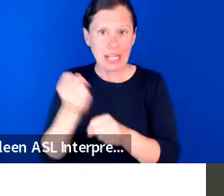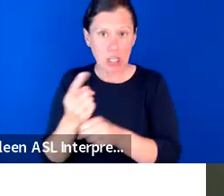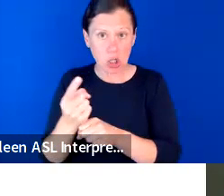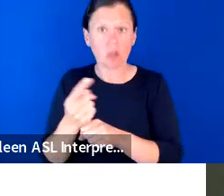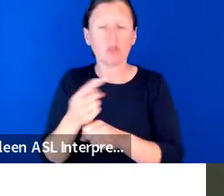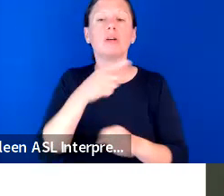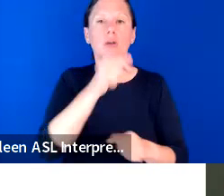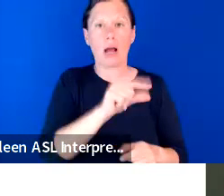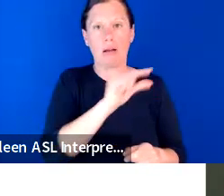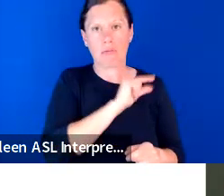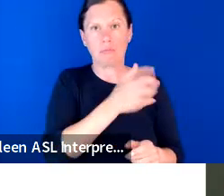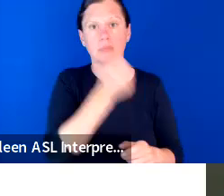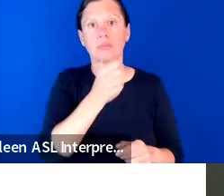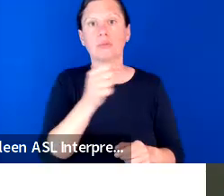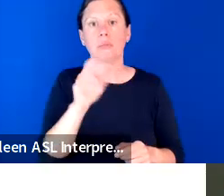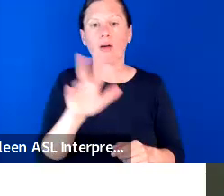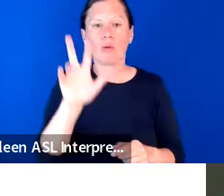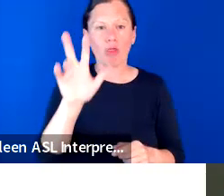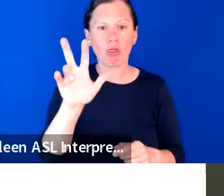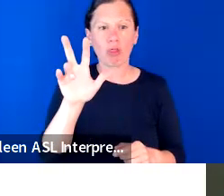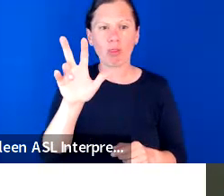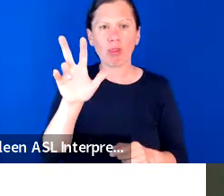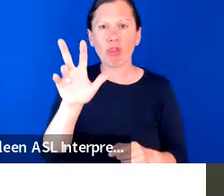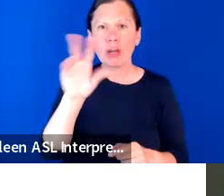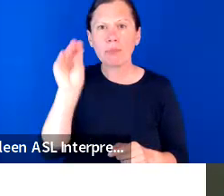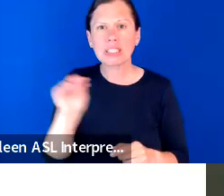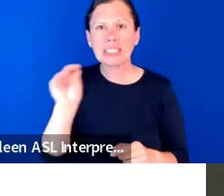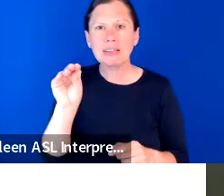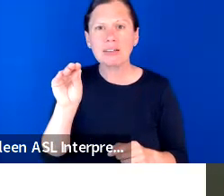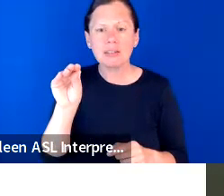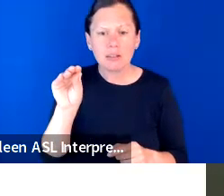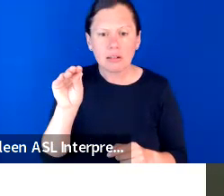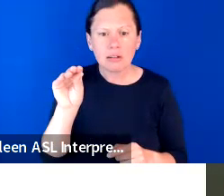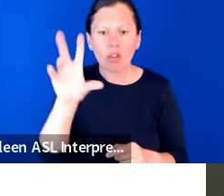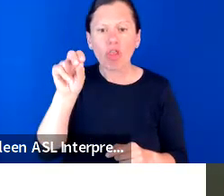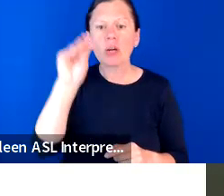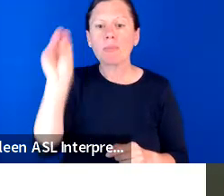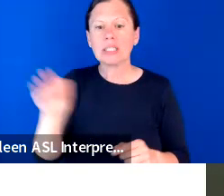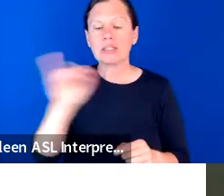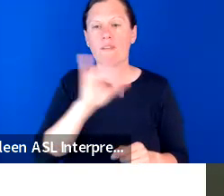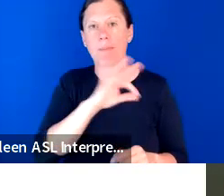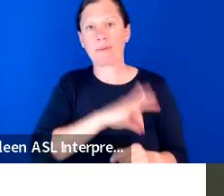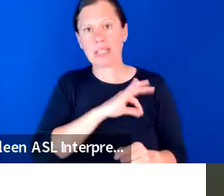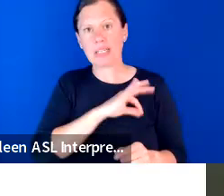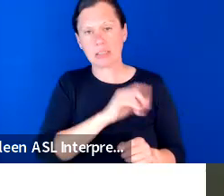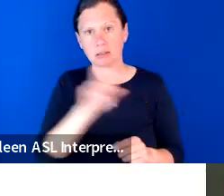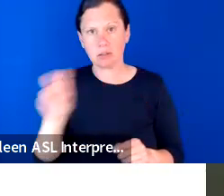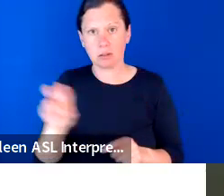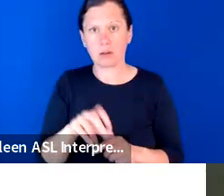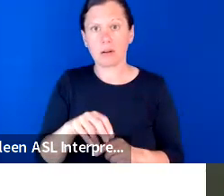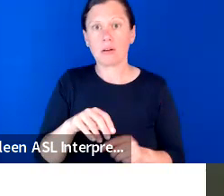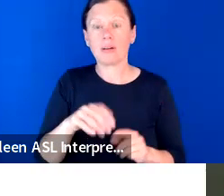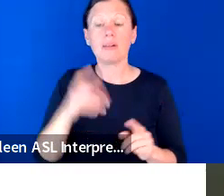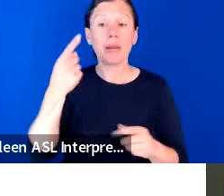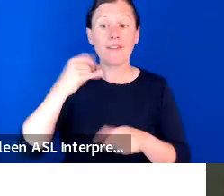under $11,000 adjusted for inflation. In another example, you could work 500 or more hours after contributions start